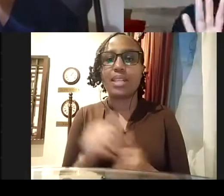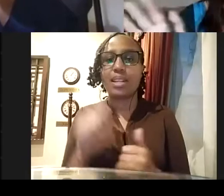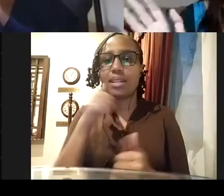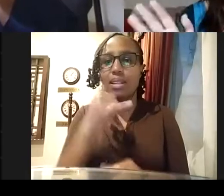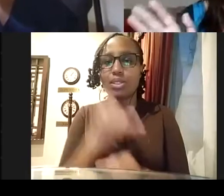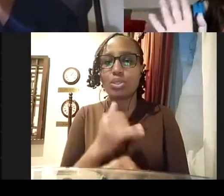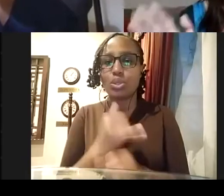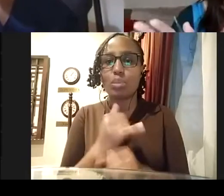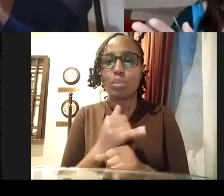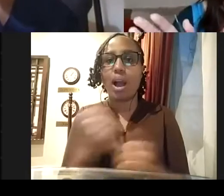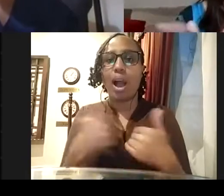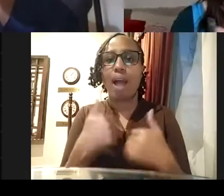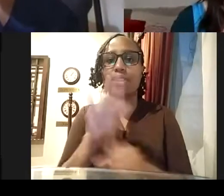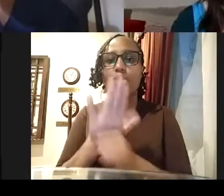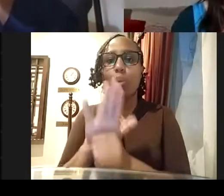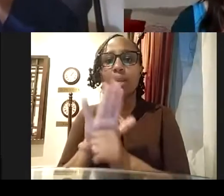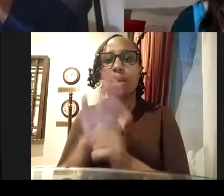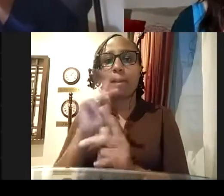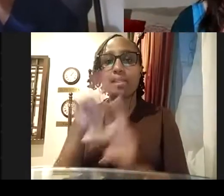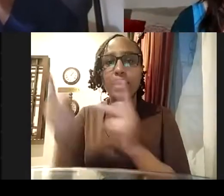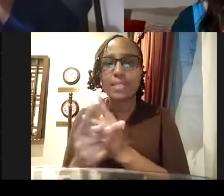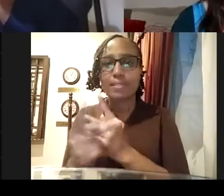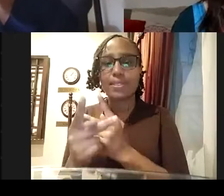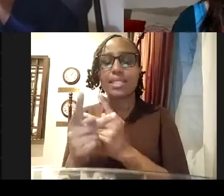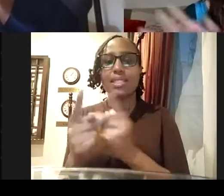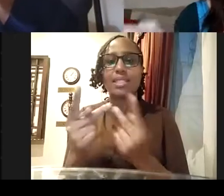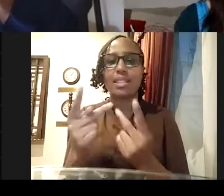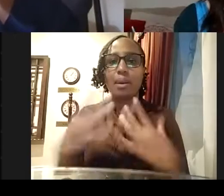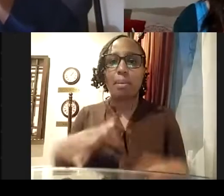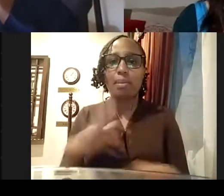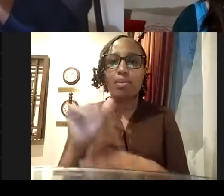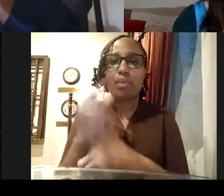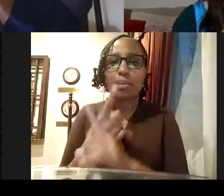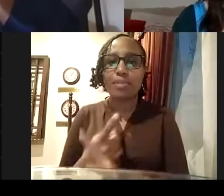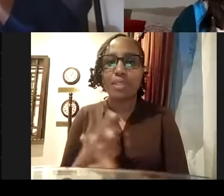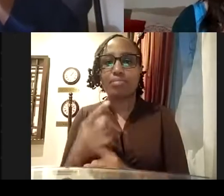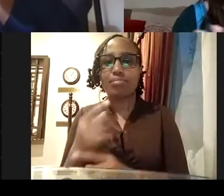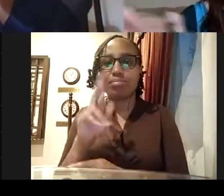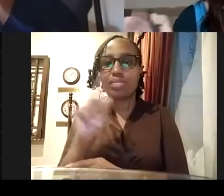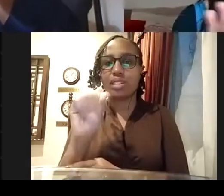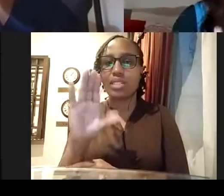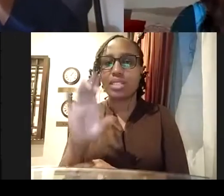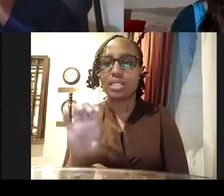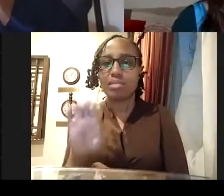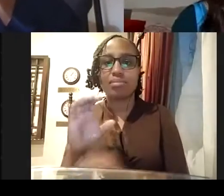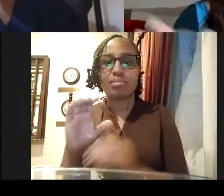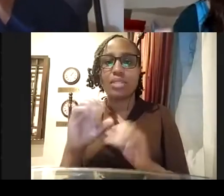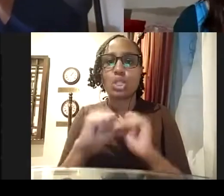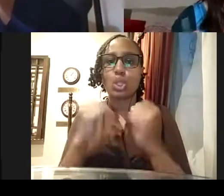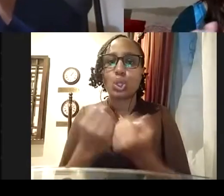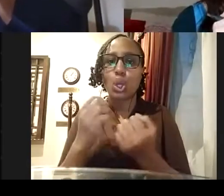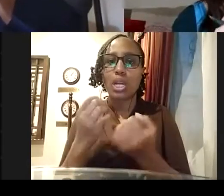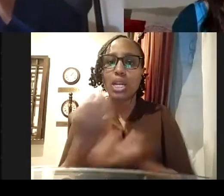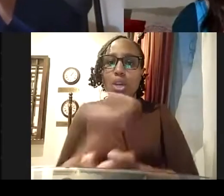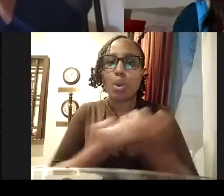basically having so many different perspectives, you know, people from, like you were saying, from different classes, socioeconomic backgrounds,